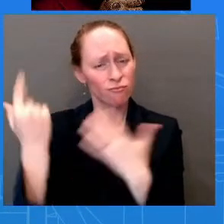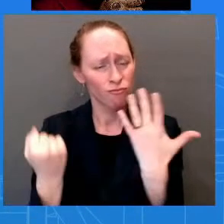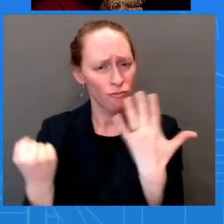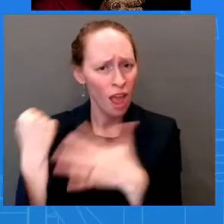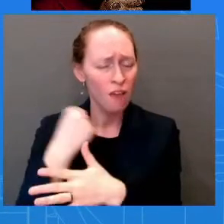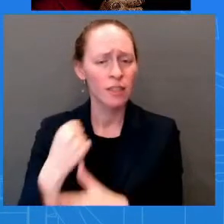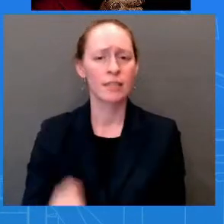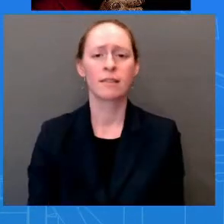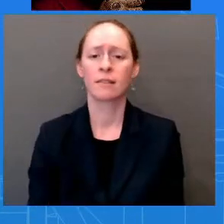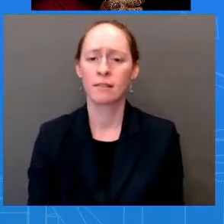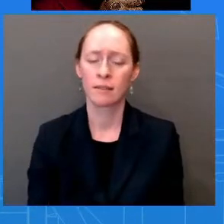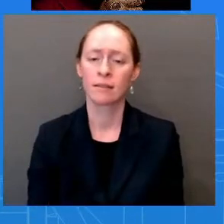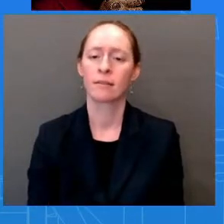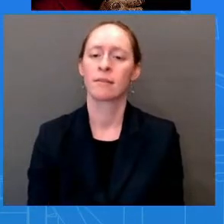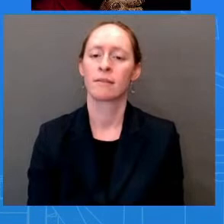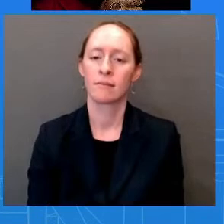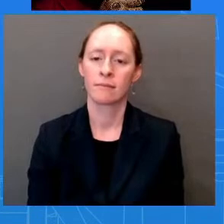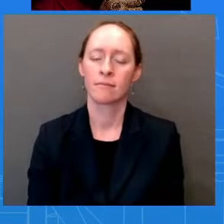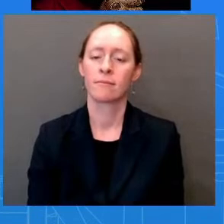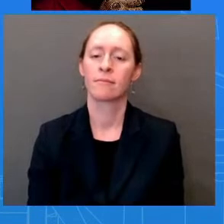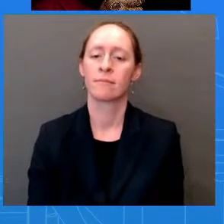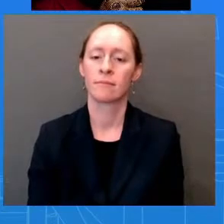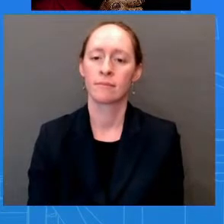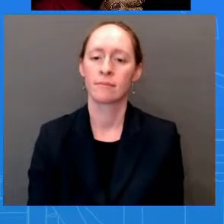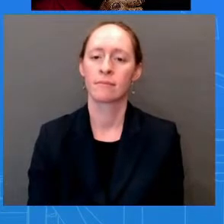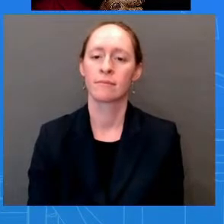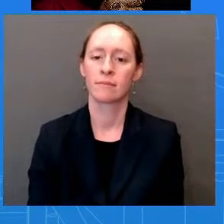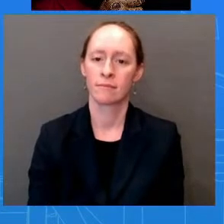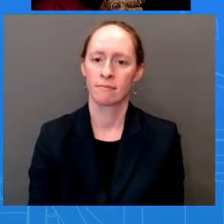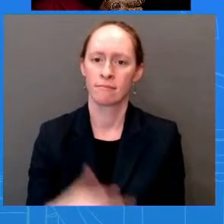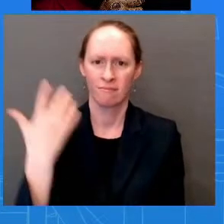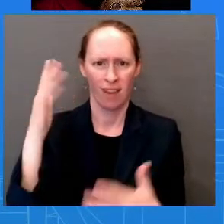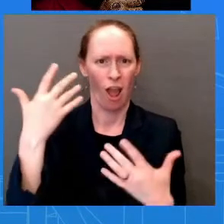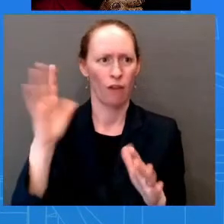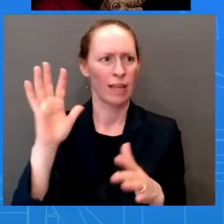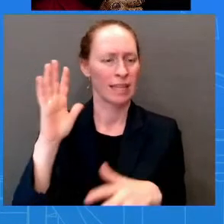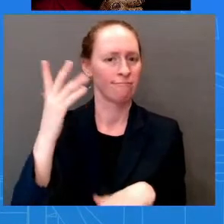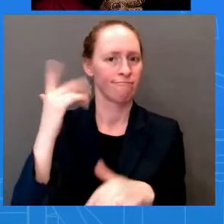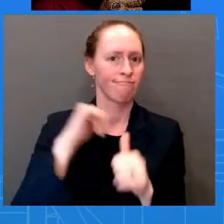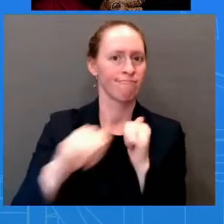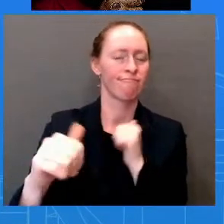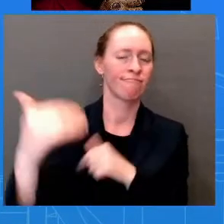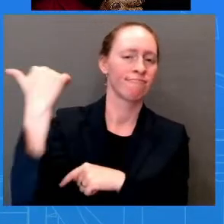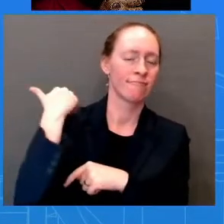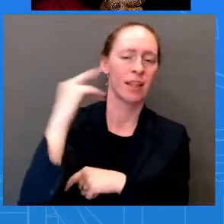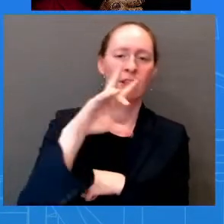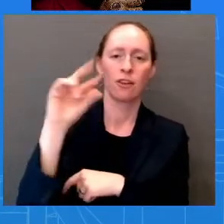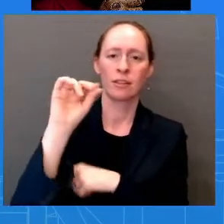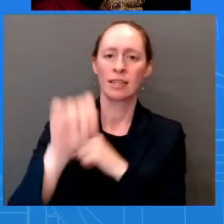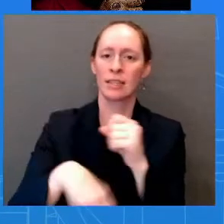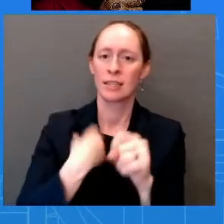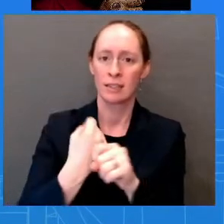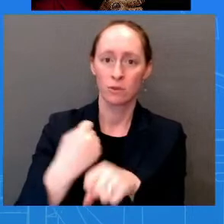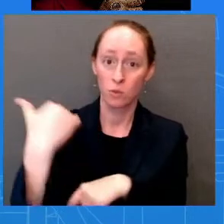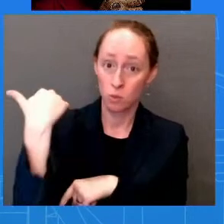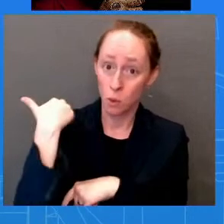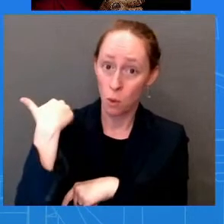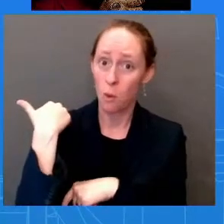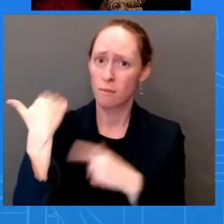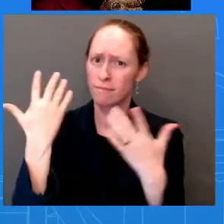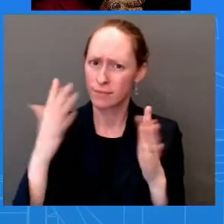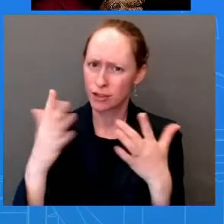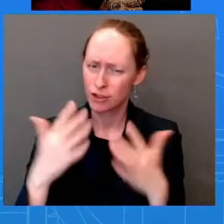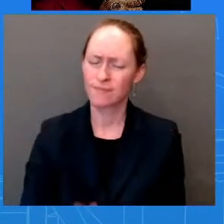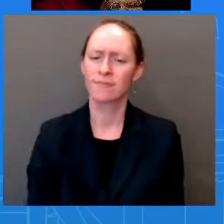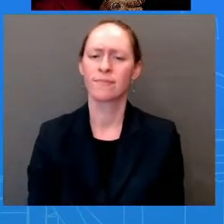that legislation done 30 years ago. Under his administration, we're able to get gun reform,